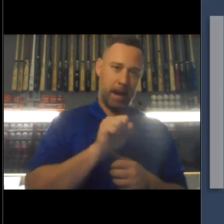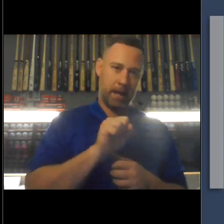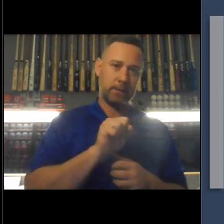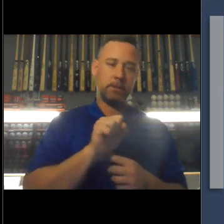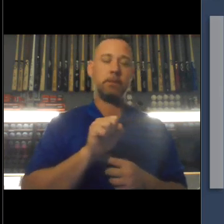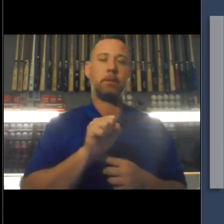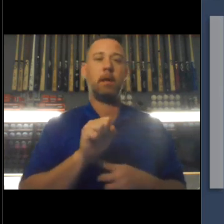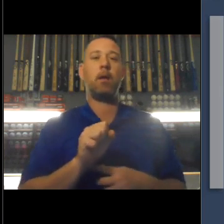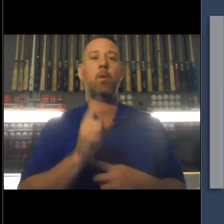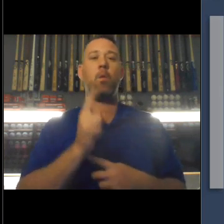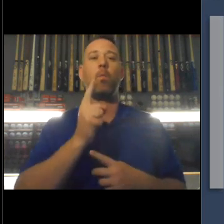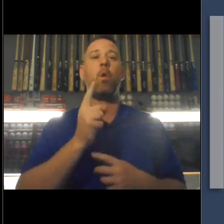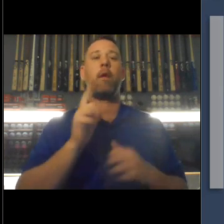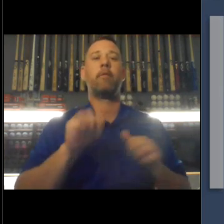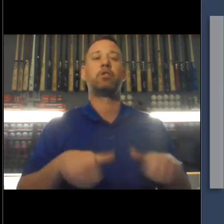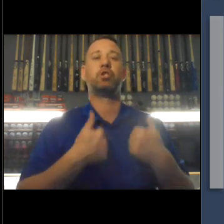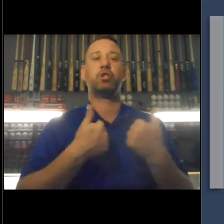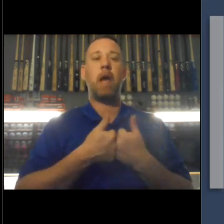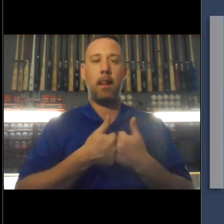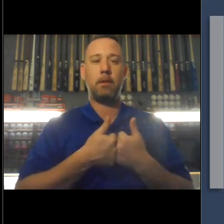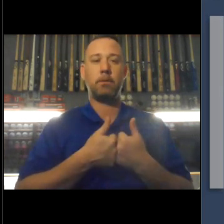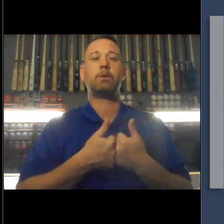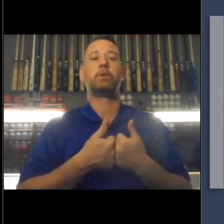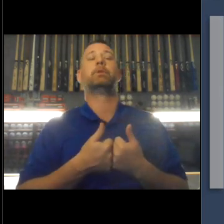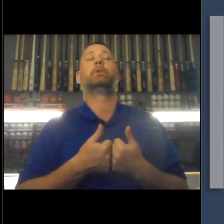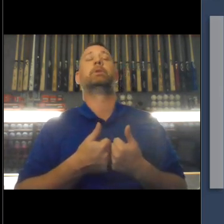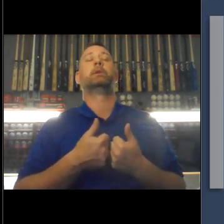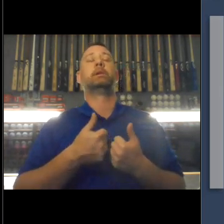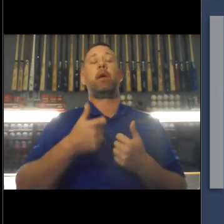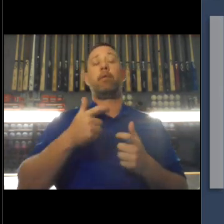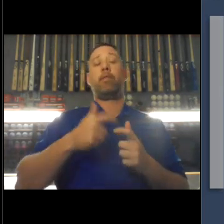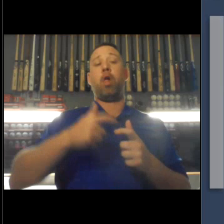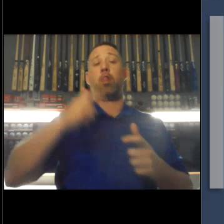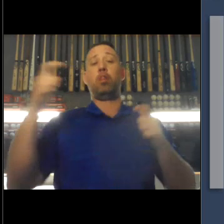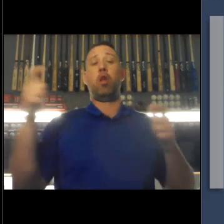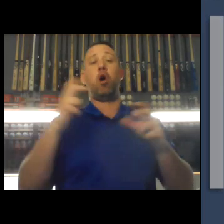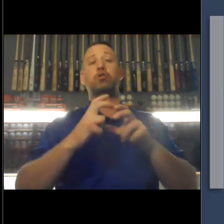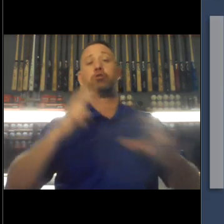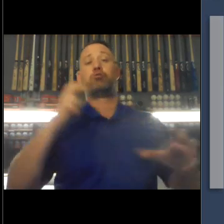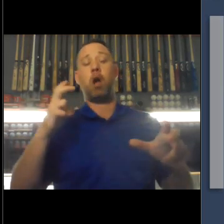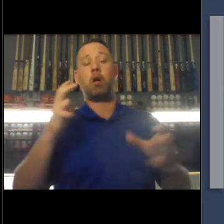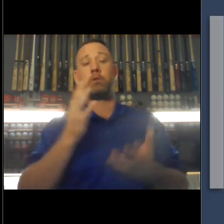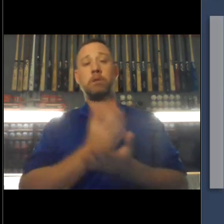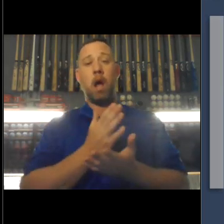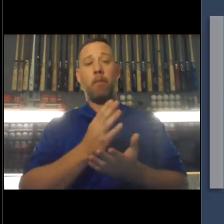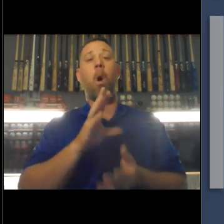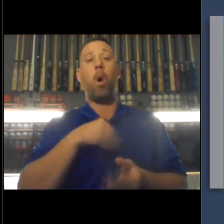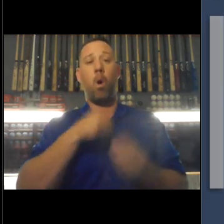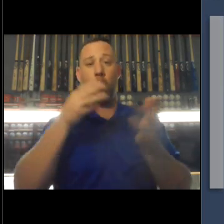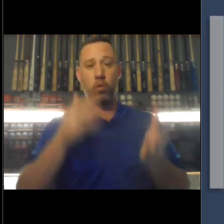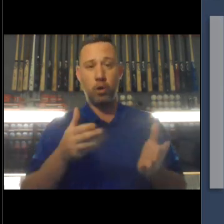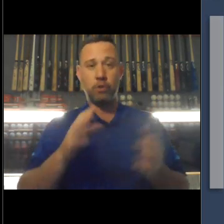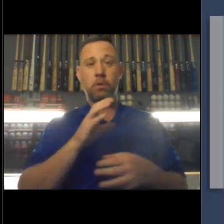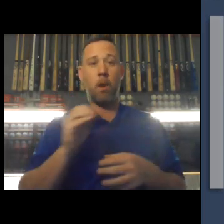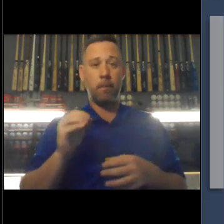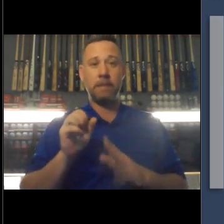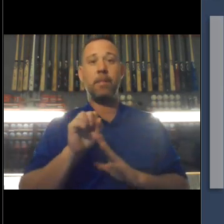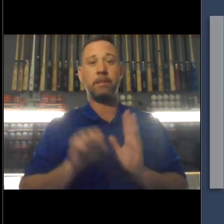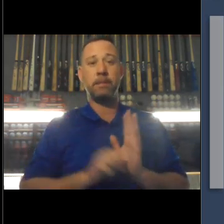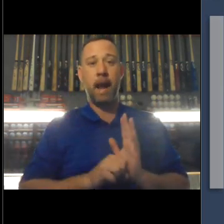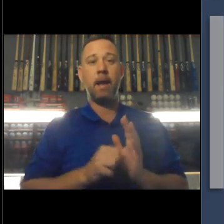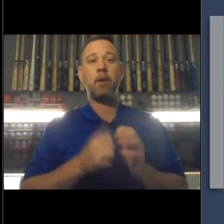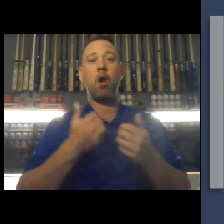of the challenges is that the really large truck stop owners, companies in the state, we're